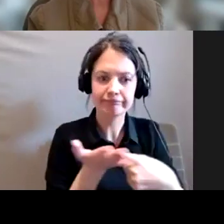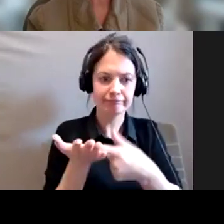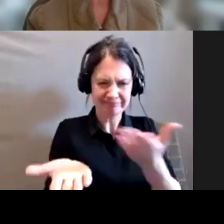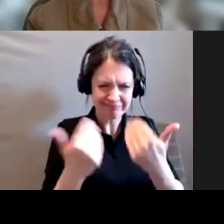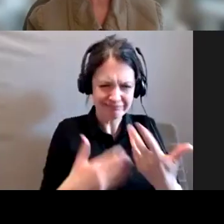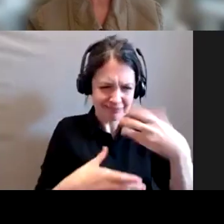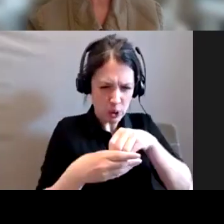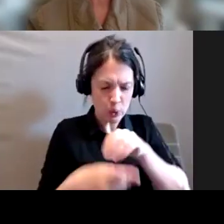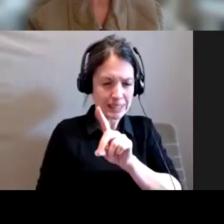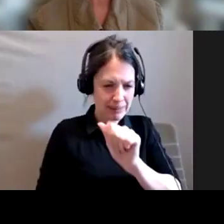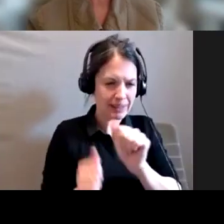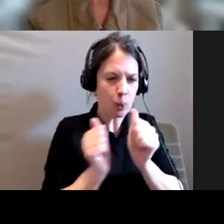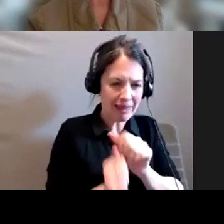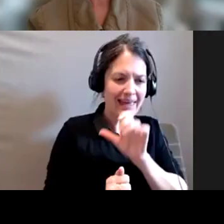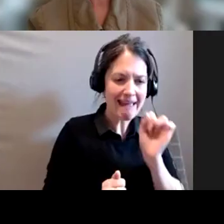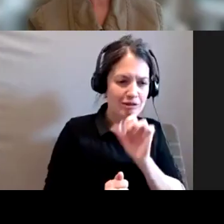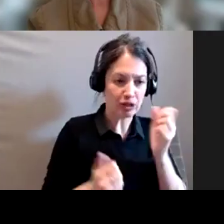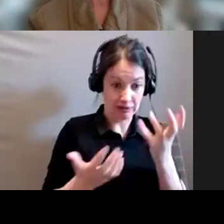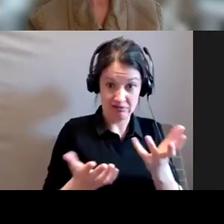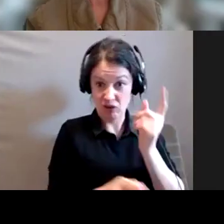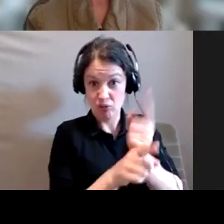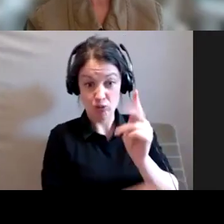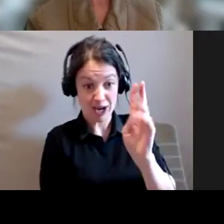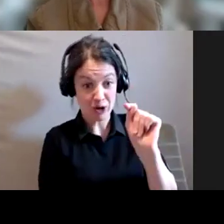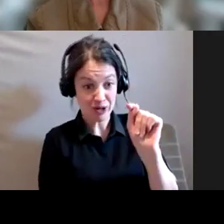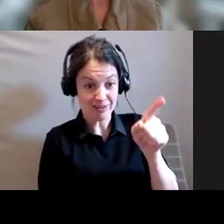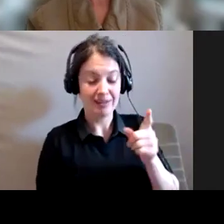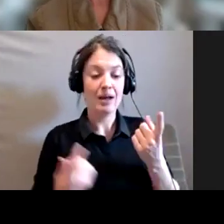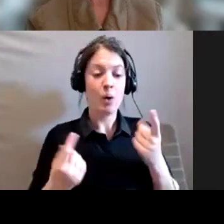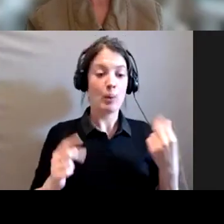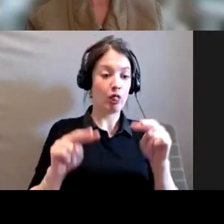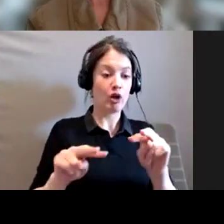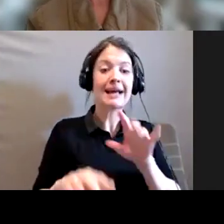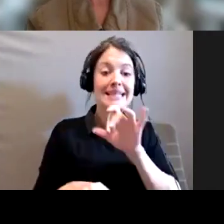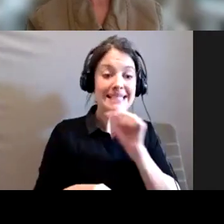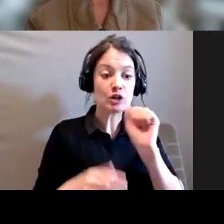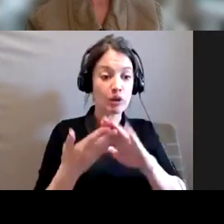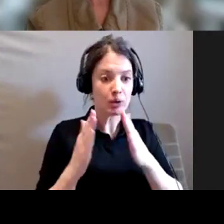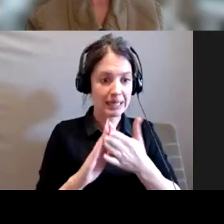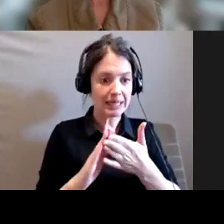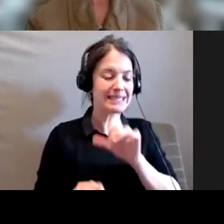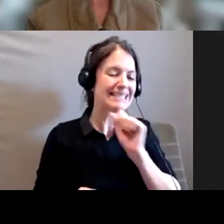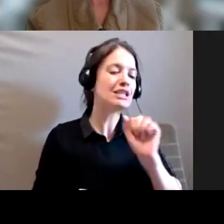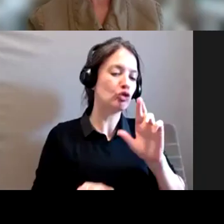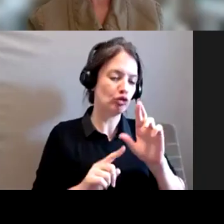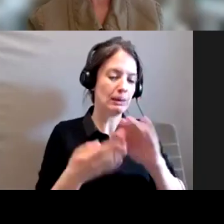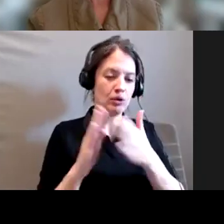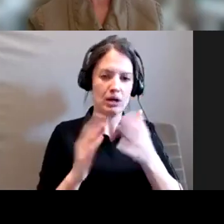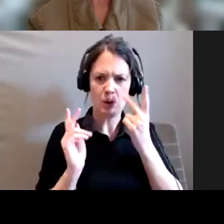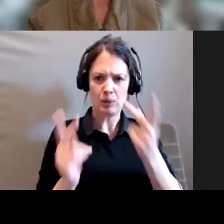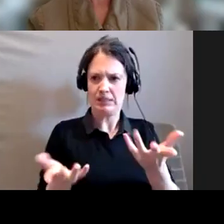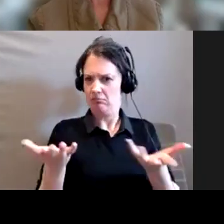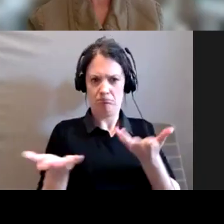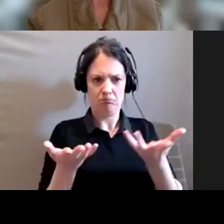that gap, right, Kurt, in terms of folks from the seniors community seeing the common threads we have in terms of even our